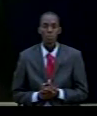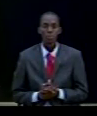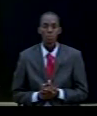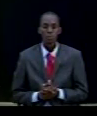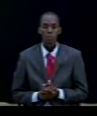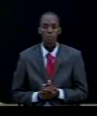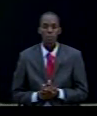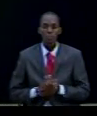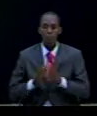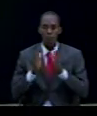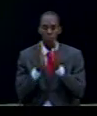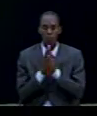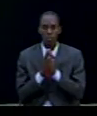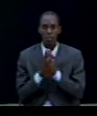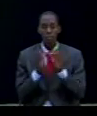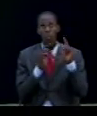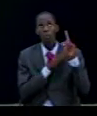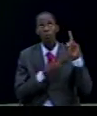Pray the Lord is hearing